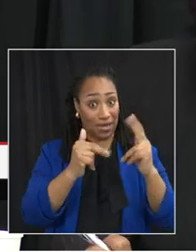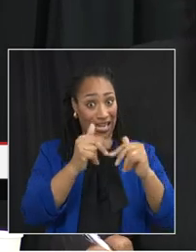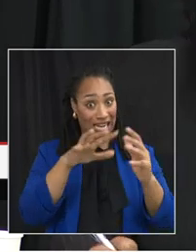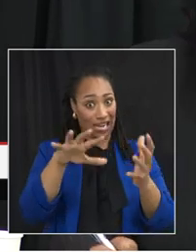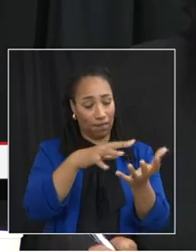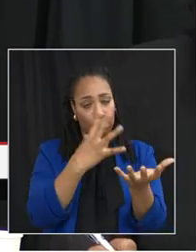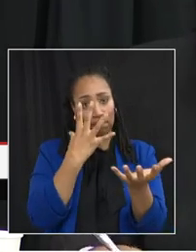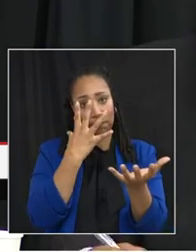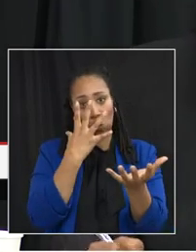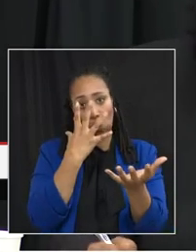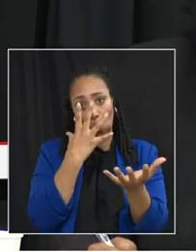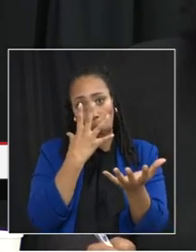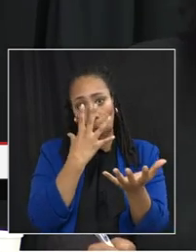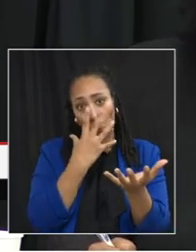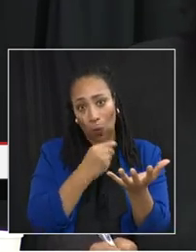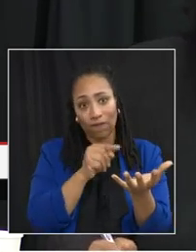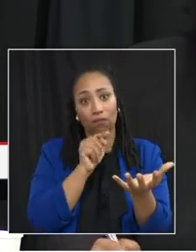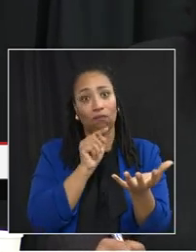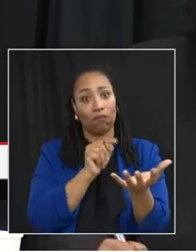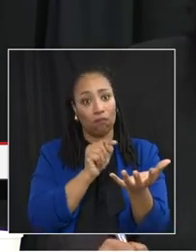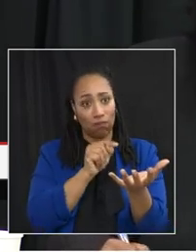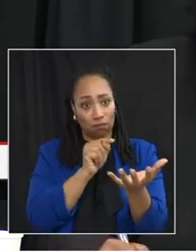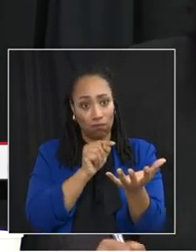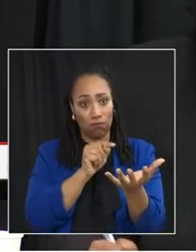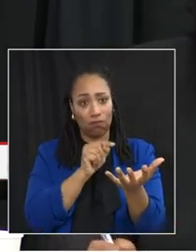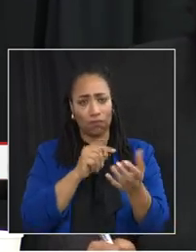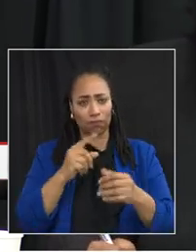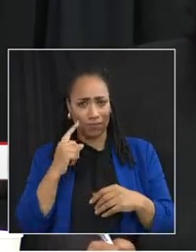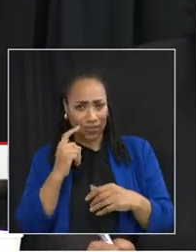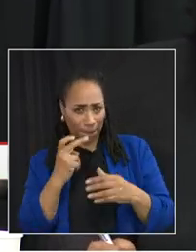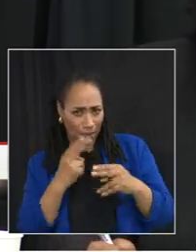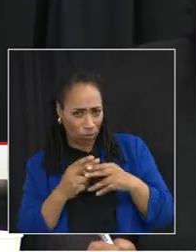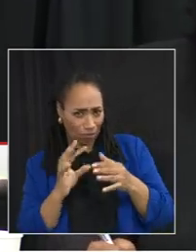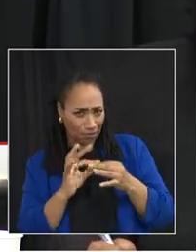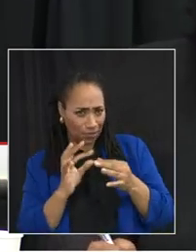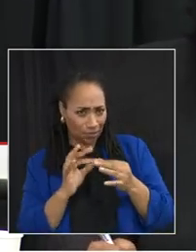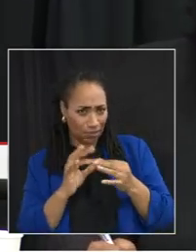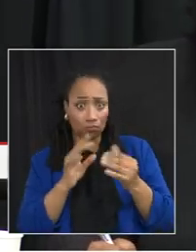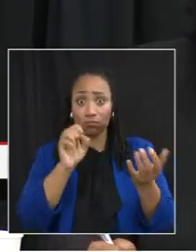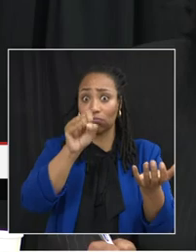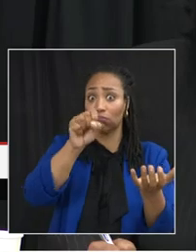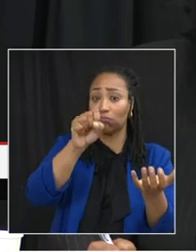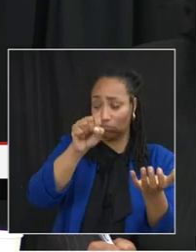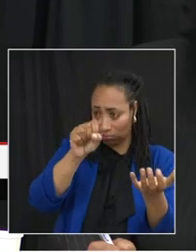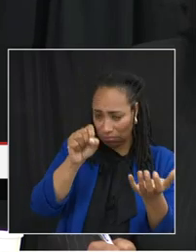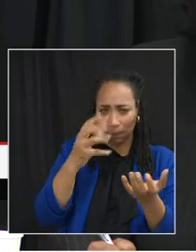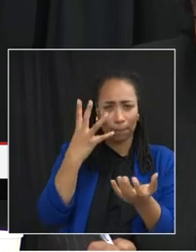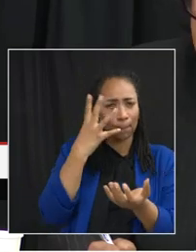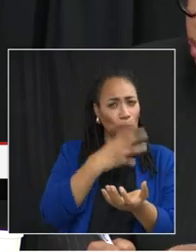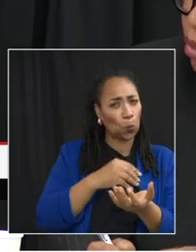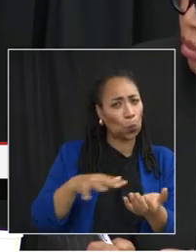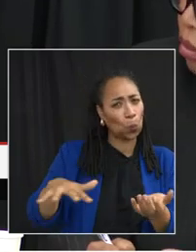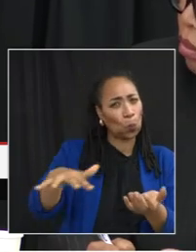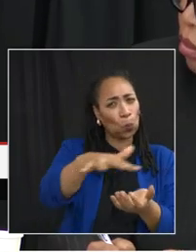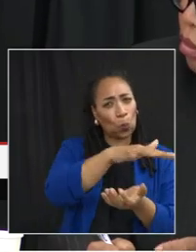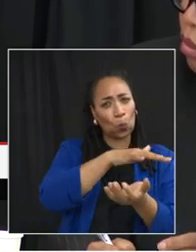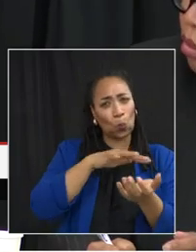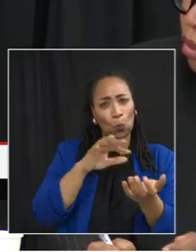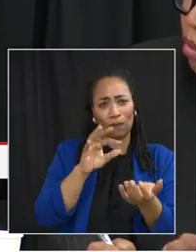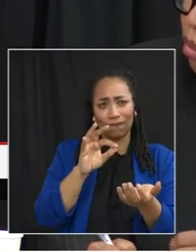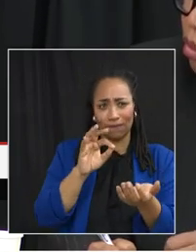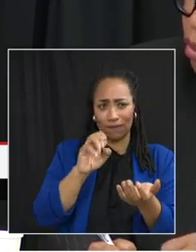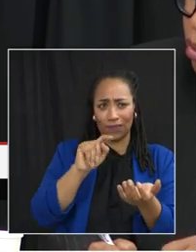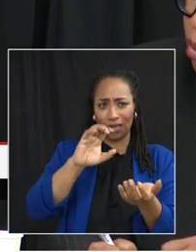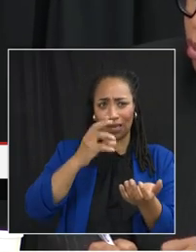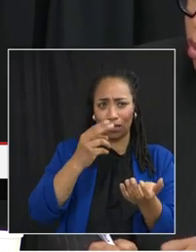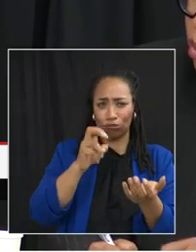Yes, the residences at Kenilworth, just beautiful. And it's really a model of what we can do, I think, at Fletcher Johnson